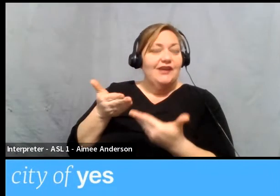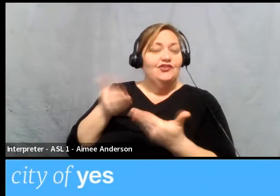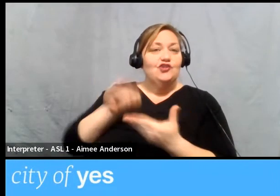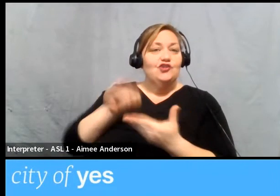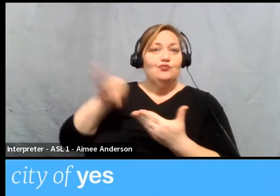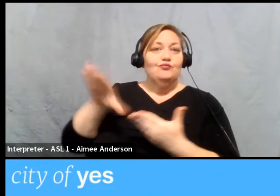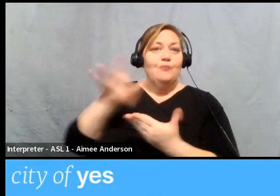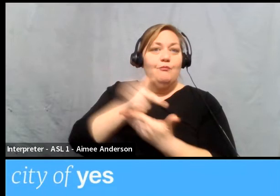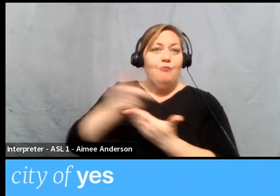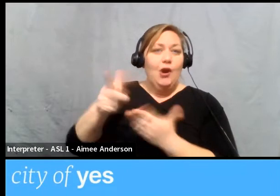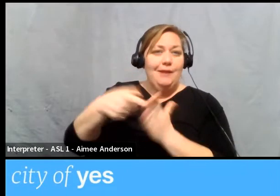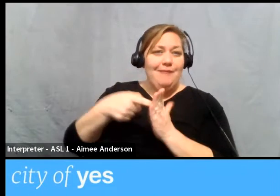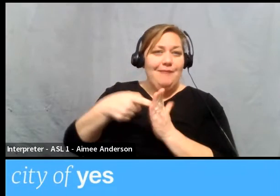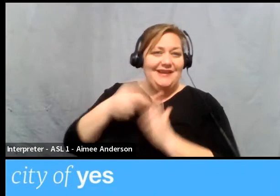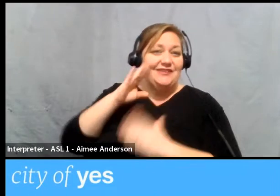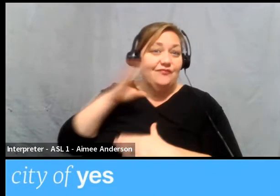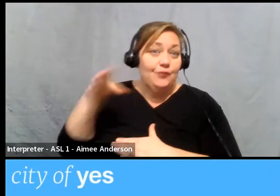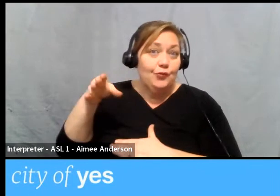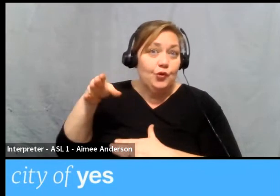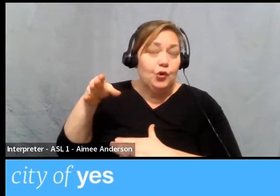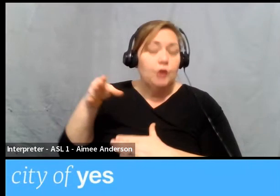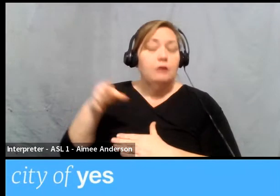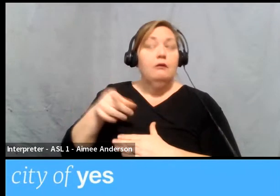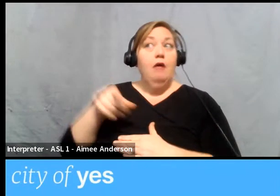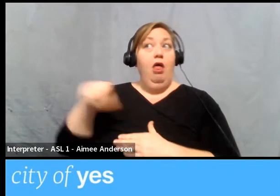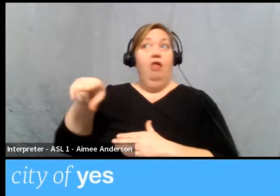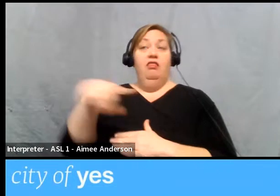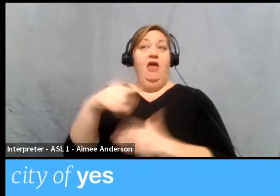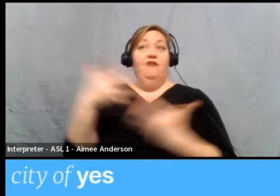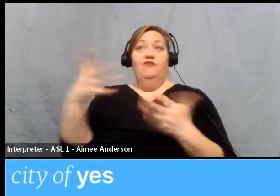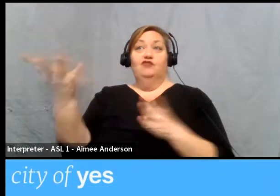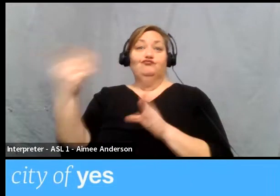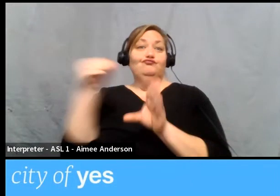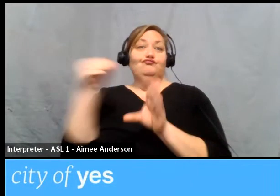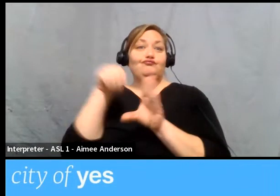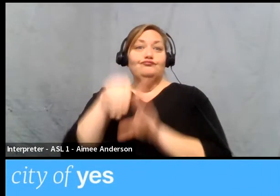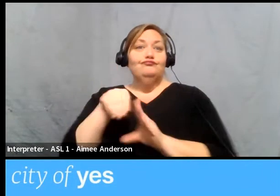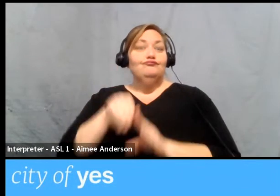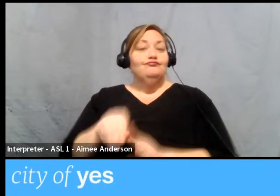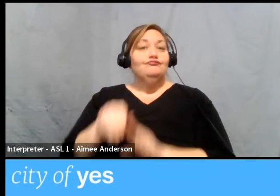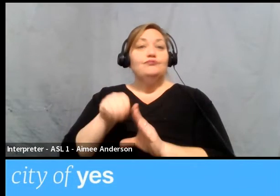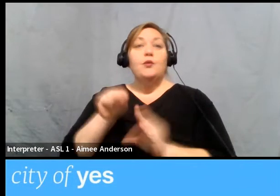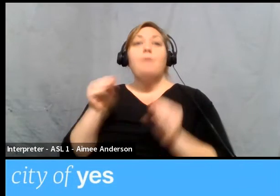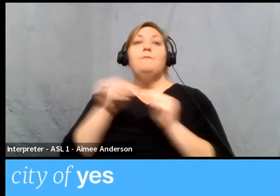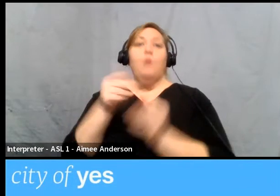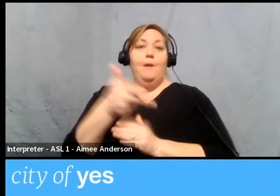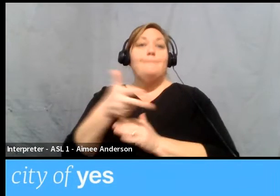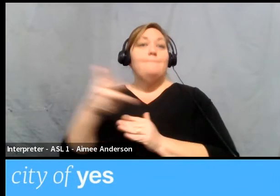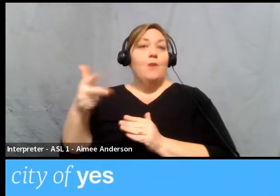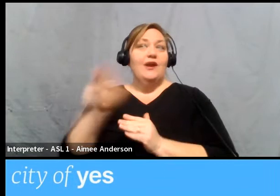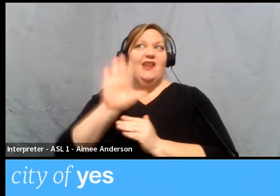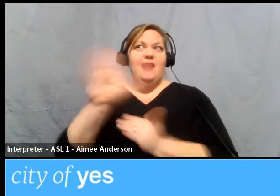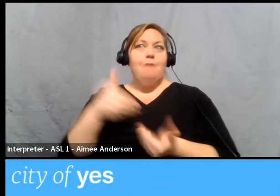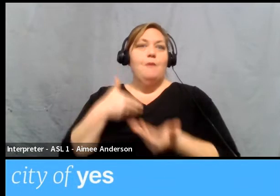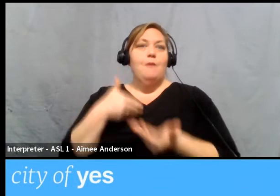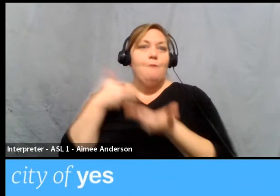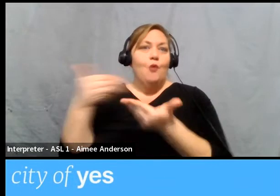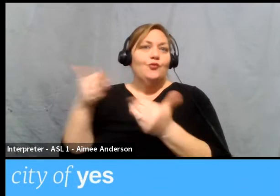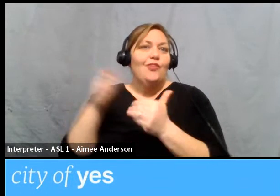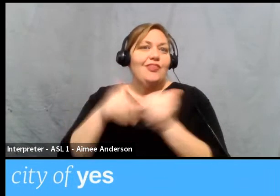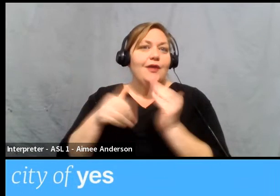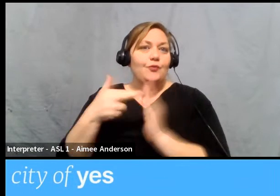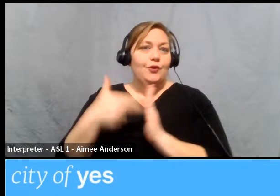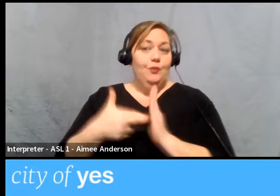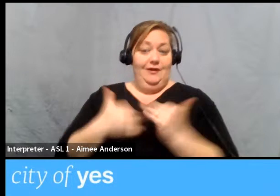near future, who nonetheless are locking in more parking spaces than required